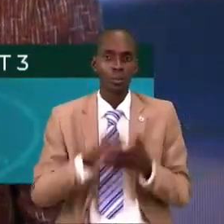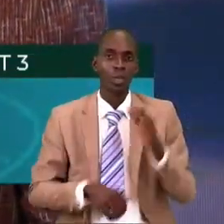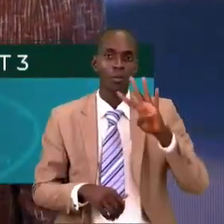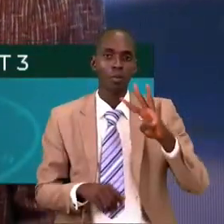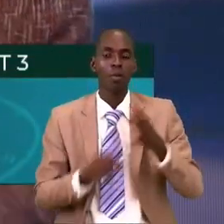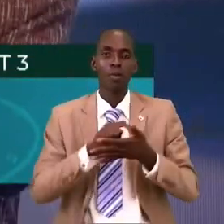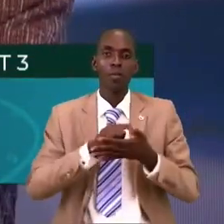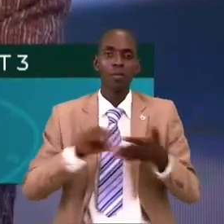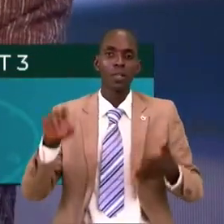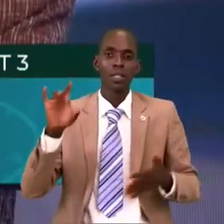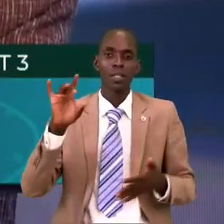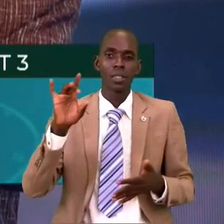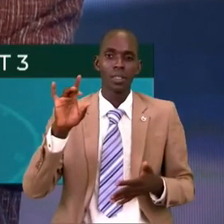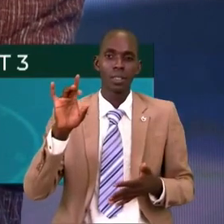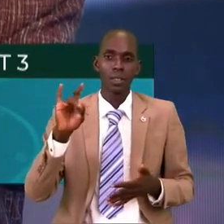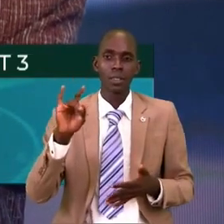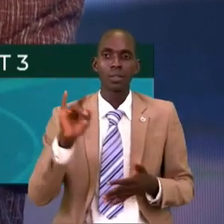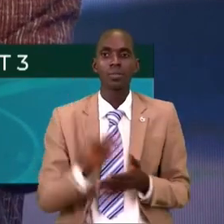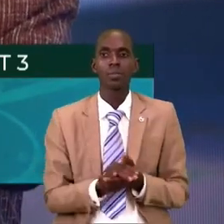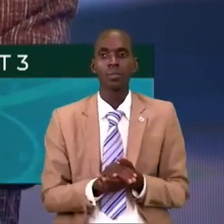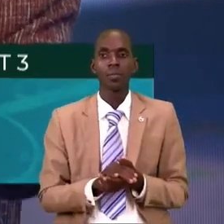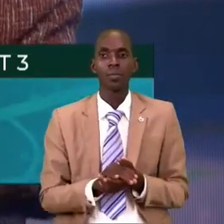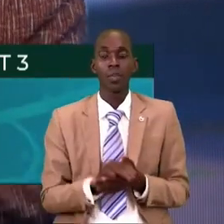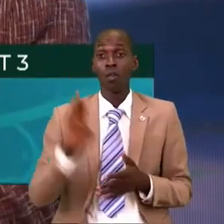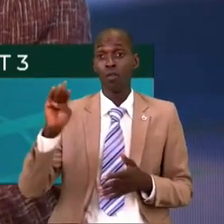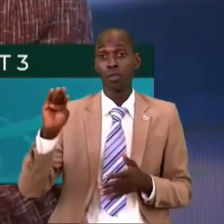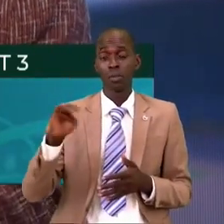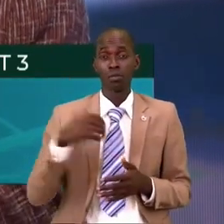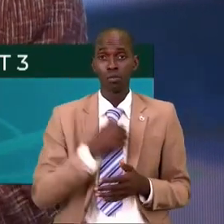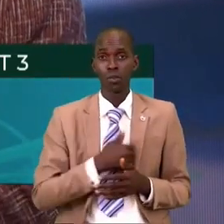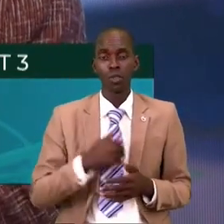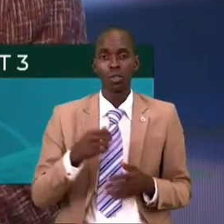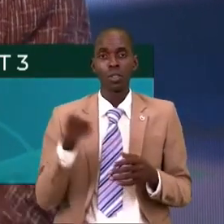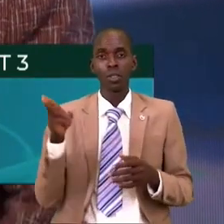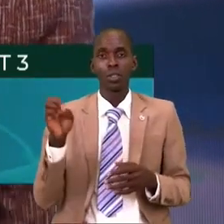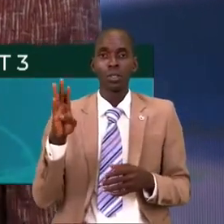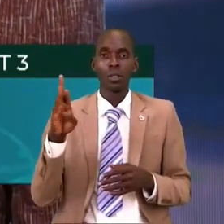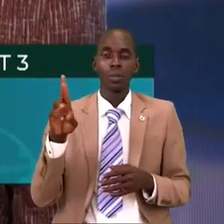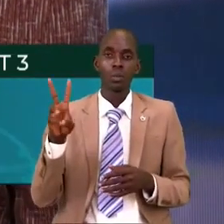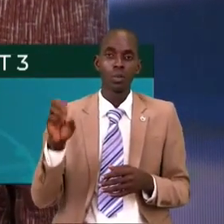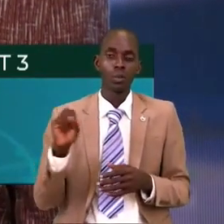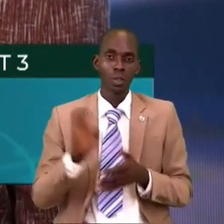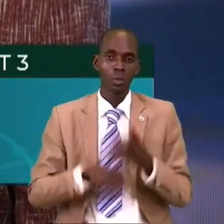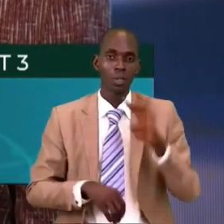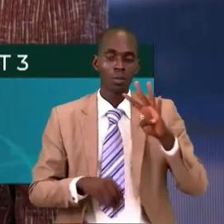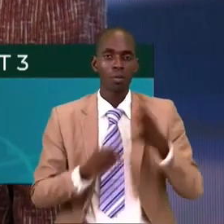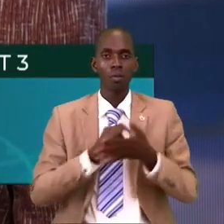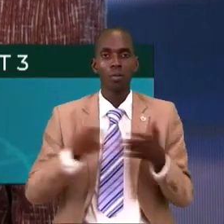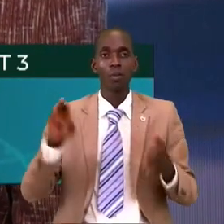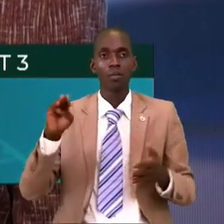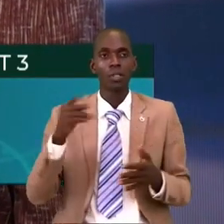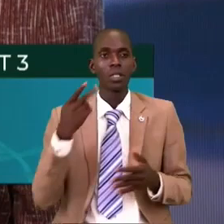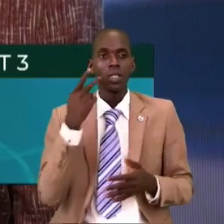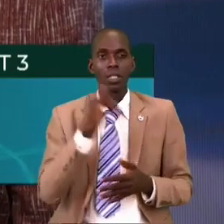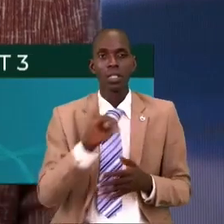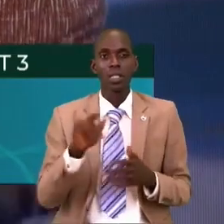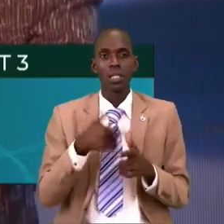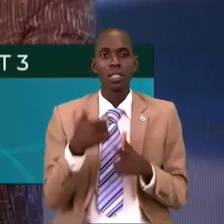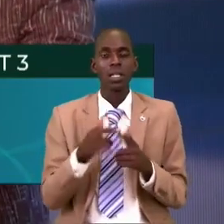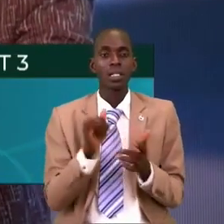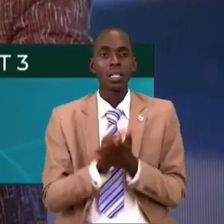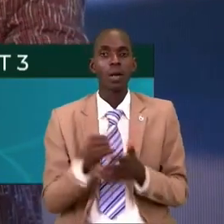then that we have a great high priest that is passed into the